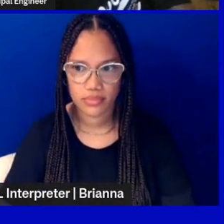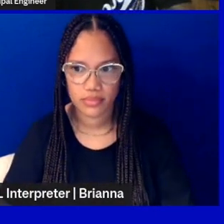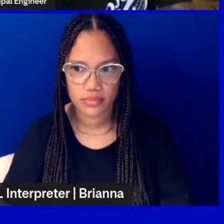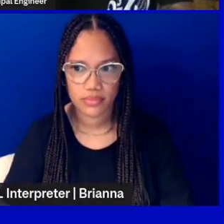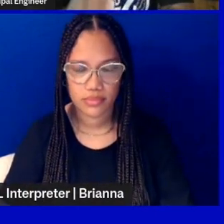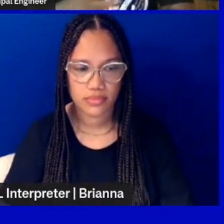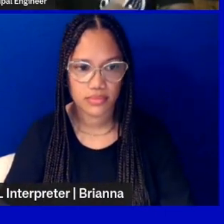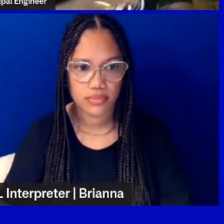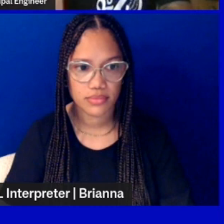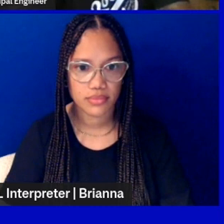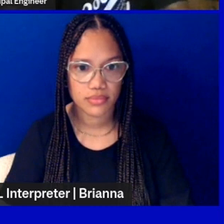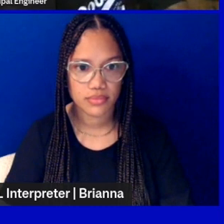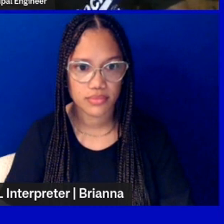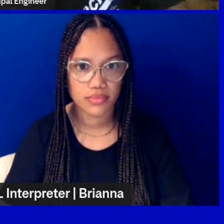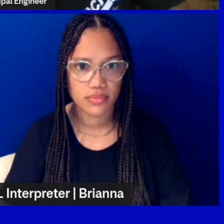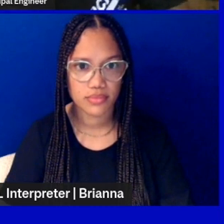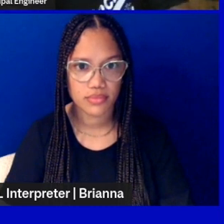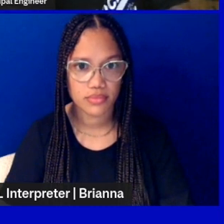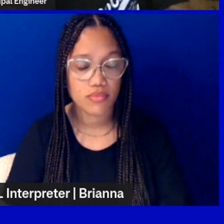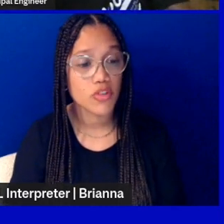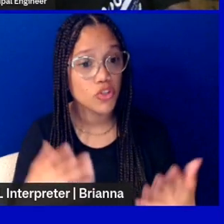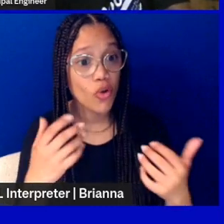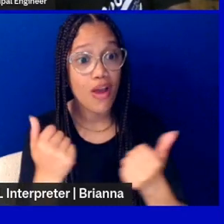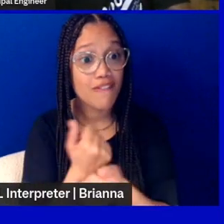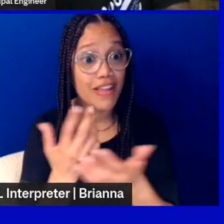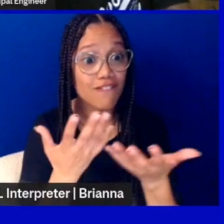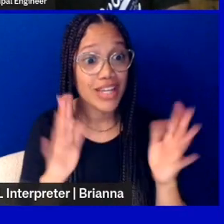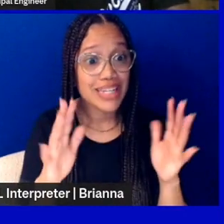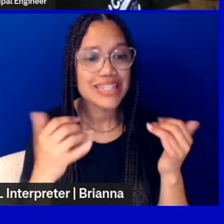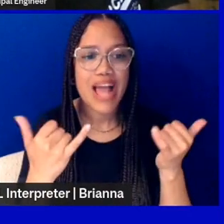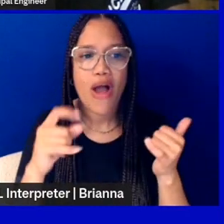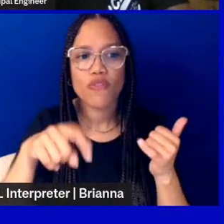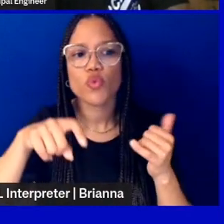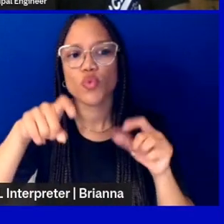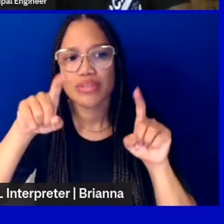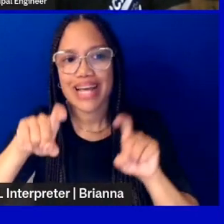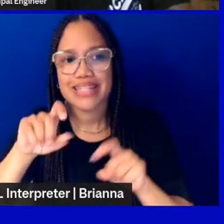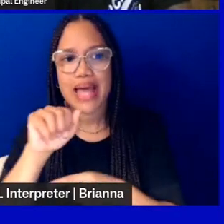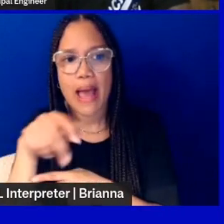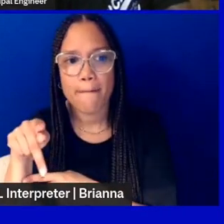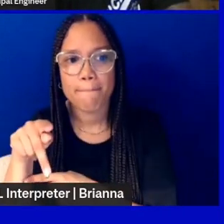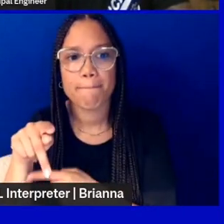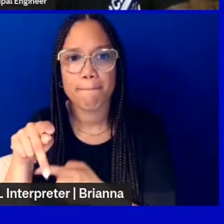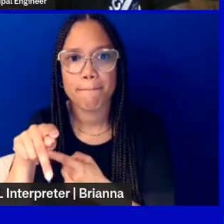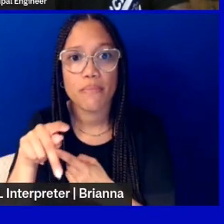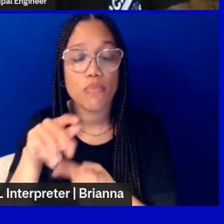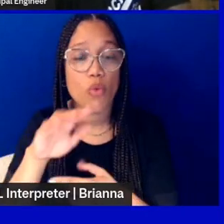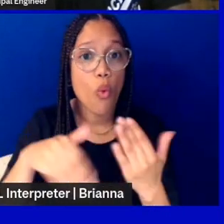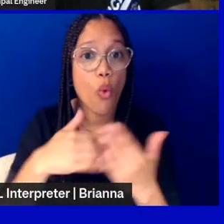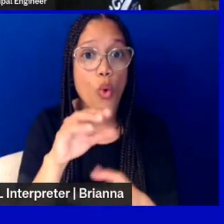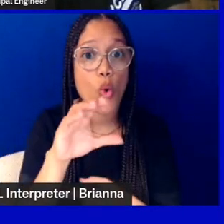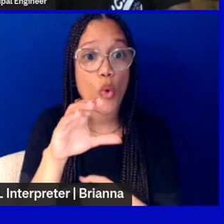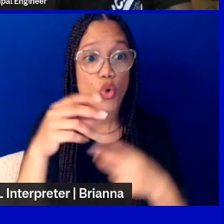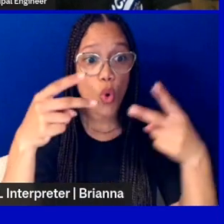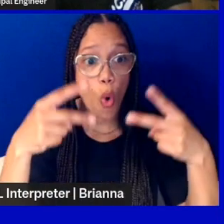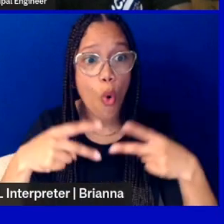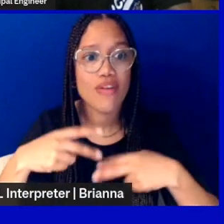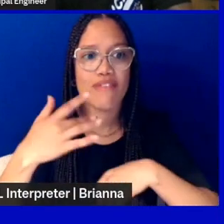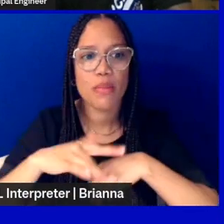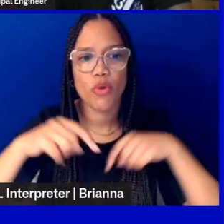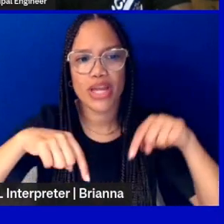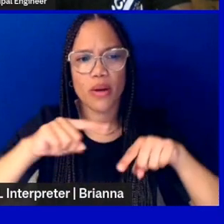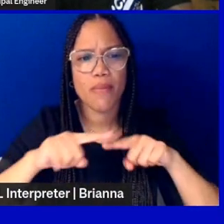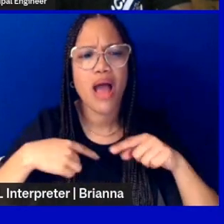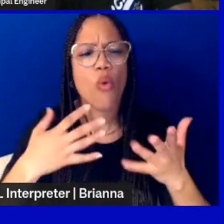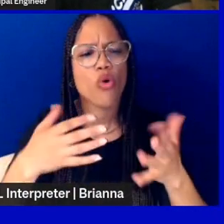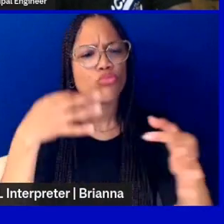Now, so once everything is done, it's time to test our application. Now, the whole code is available over here, but let me give a walkthrough of it,